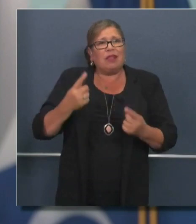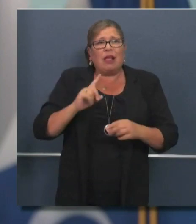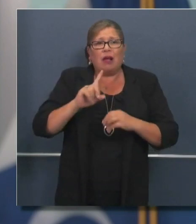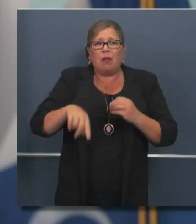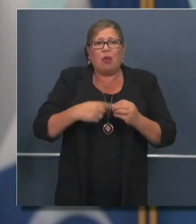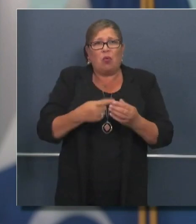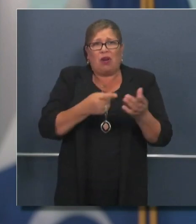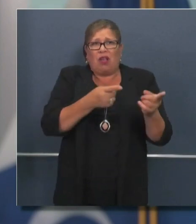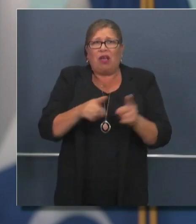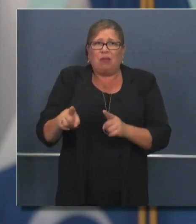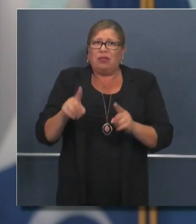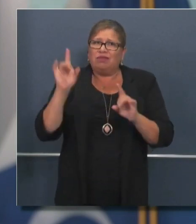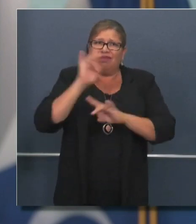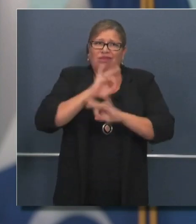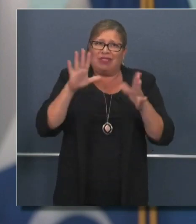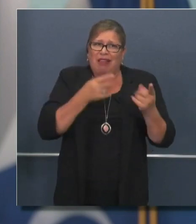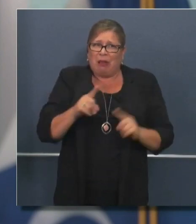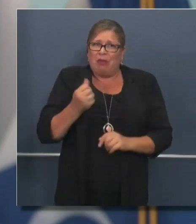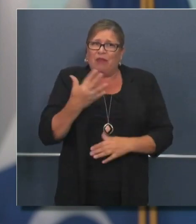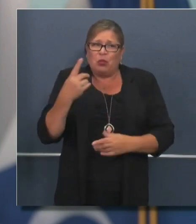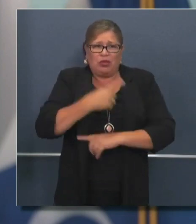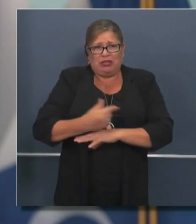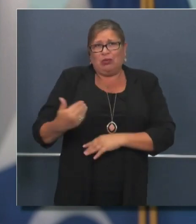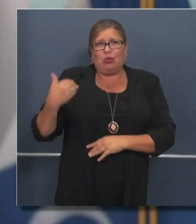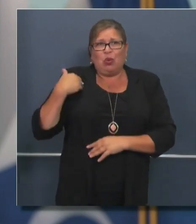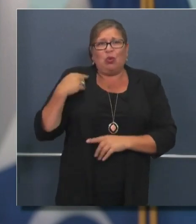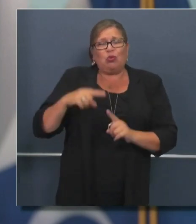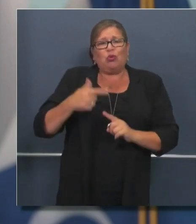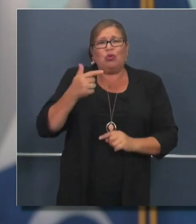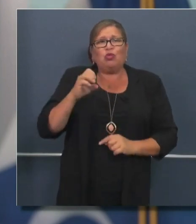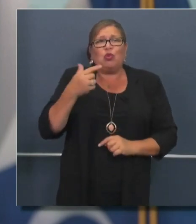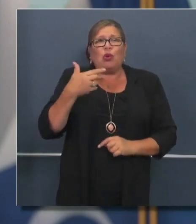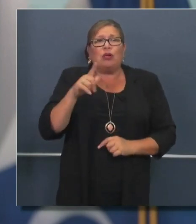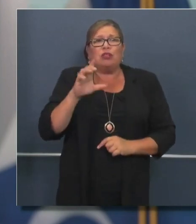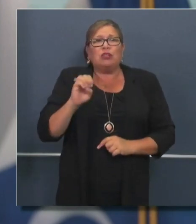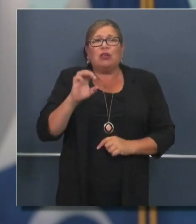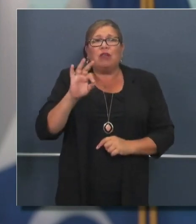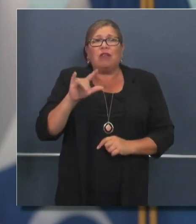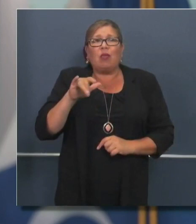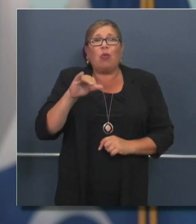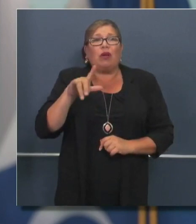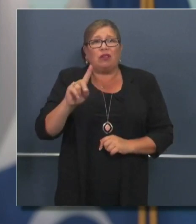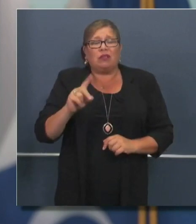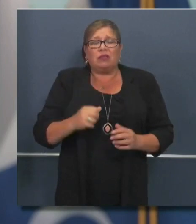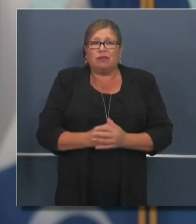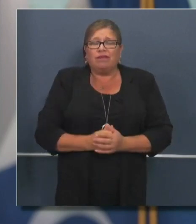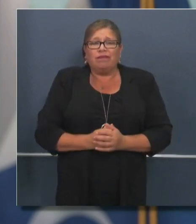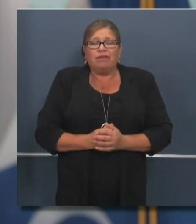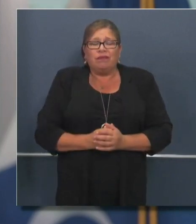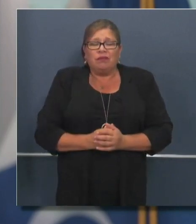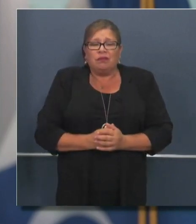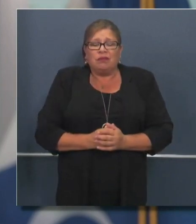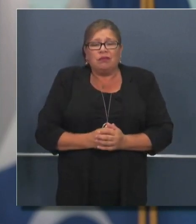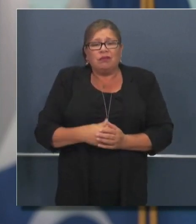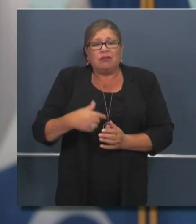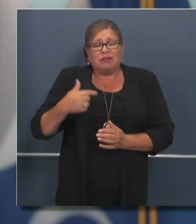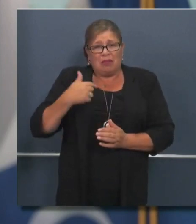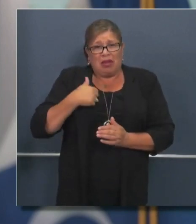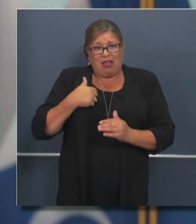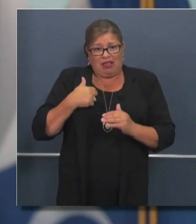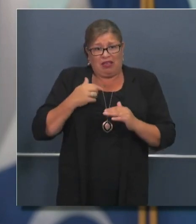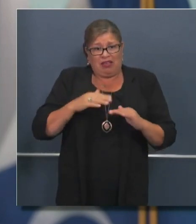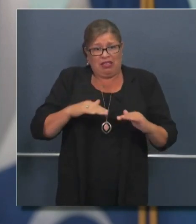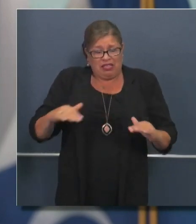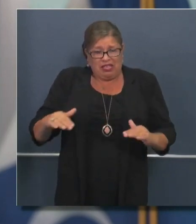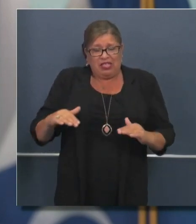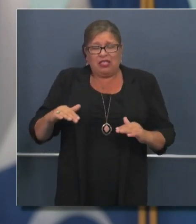what happened tragically a few days ago to George Floyd when my kids grabbed me before I